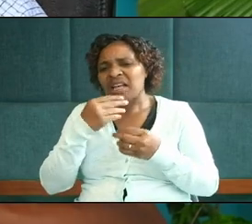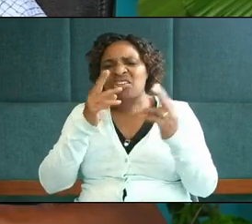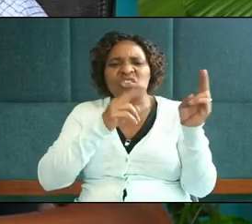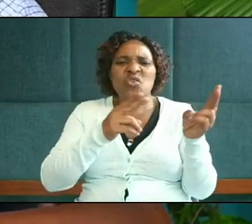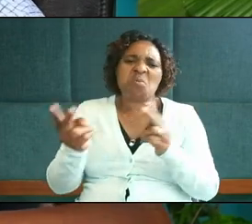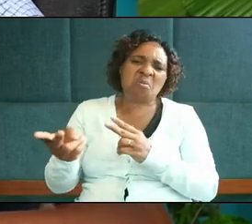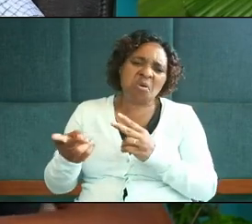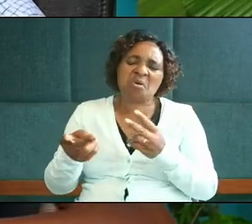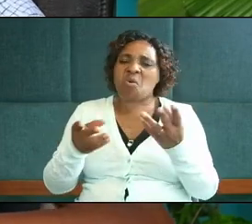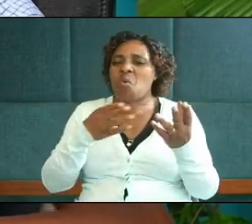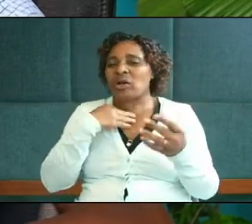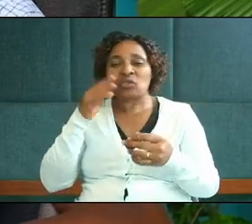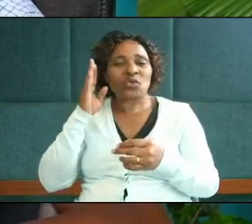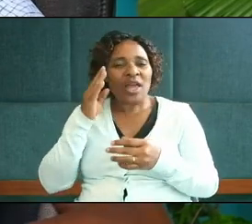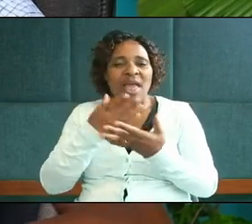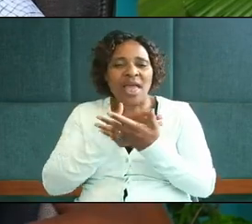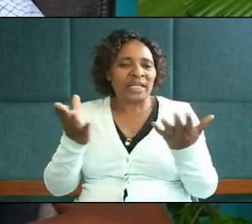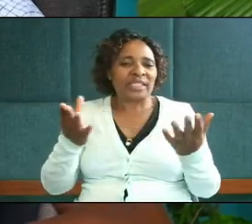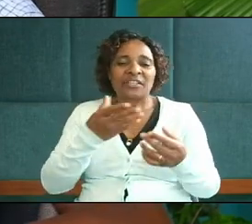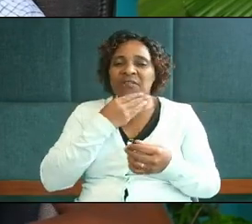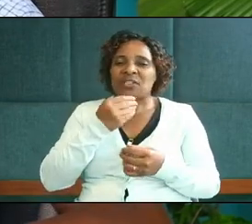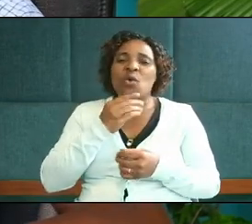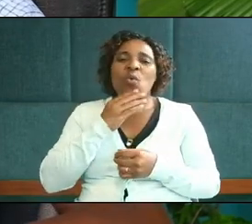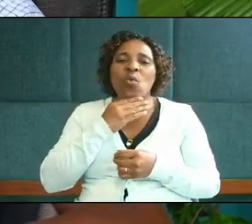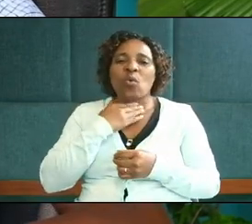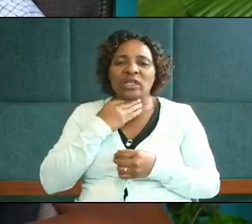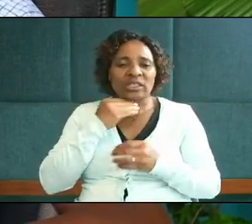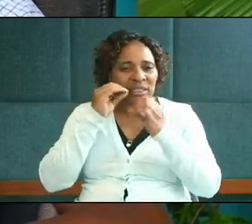to do anything that they want, that at this point they're like,